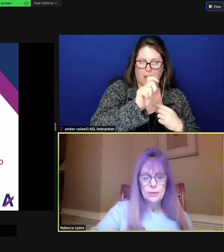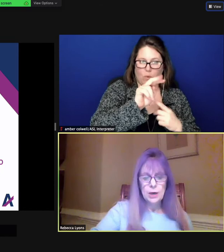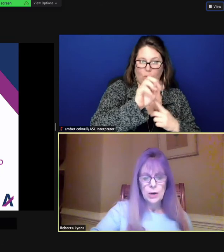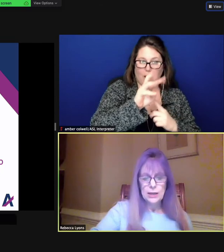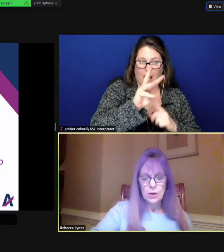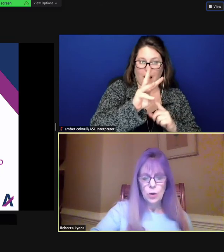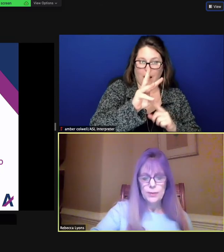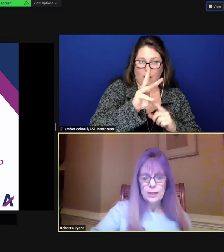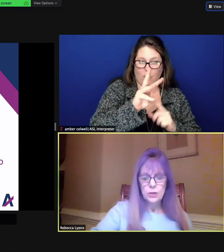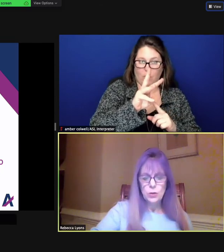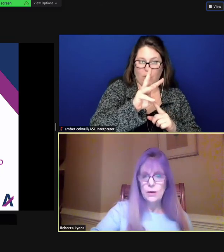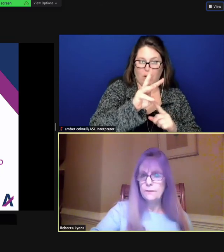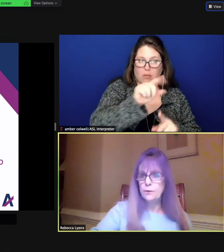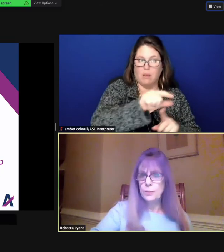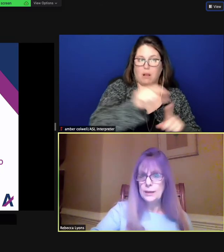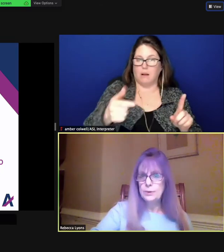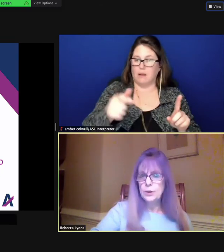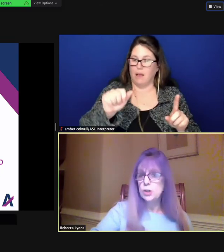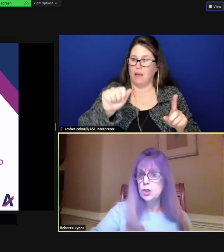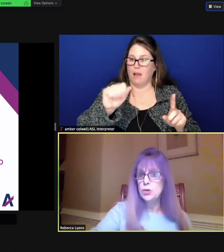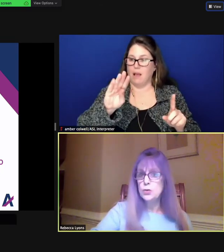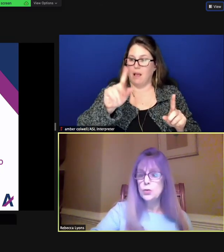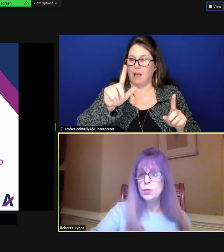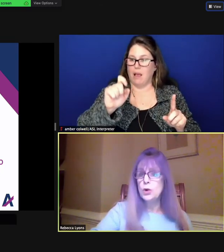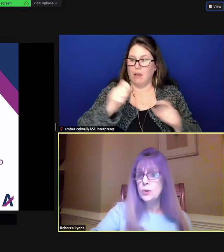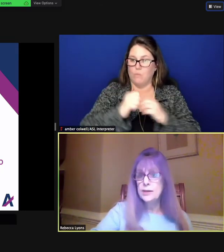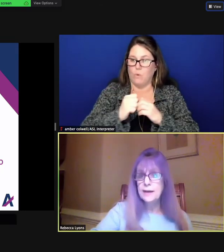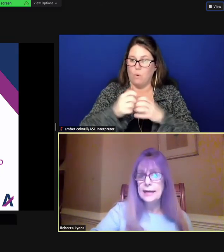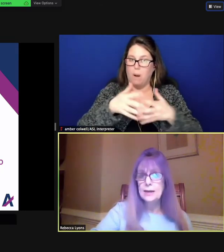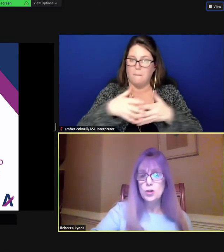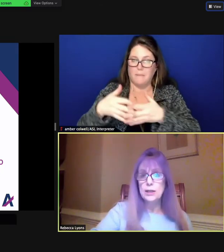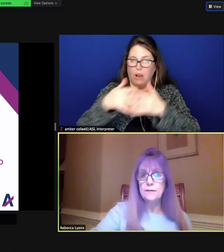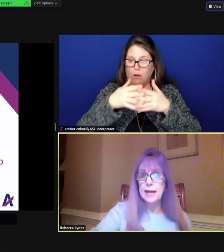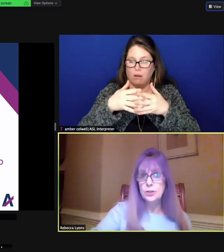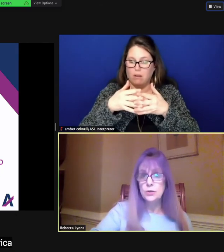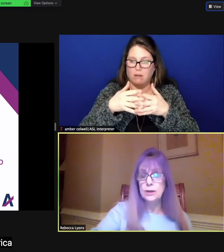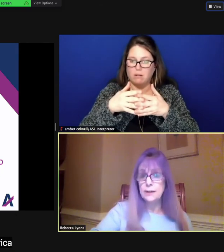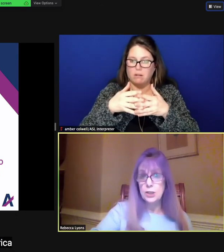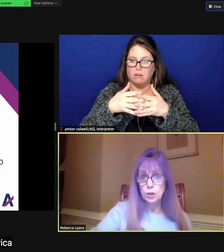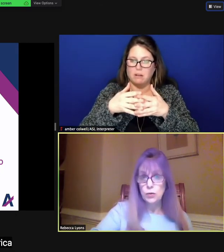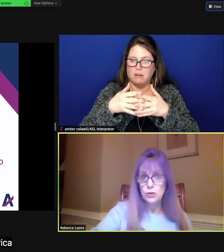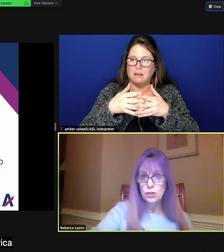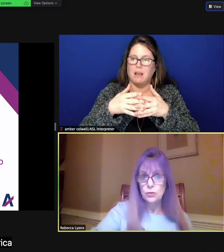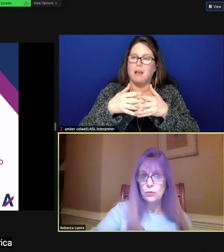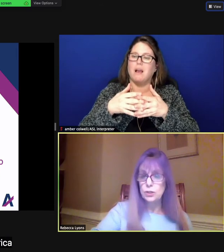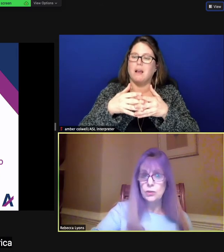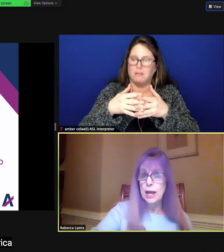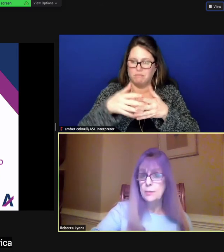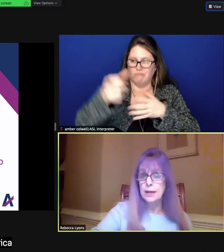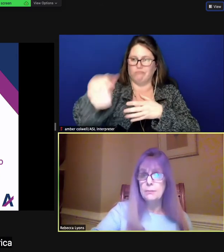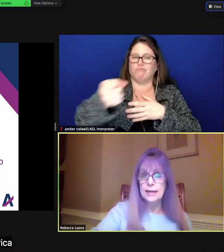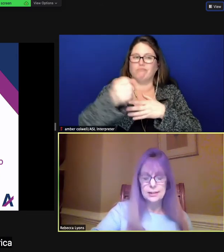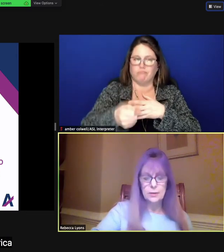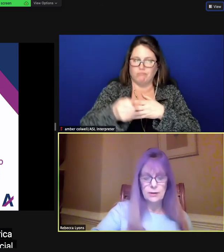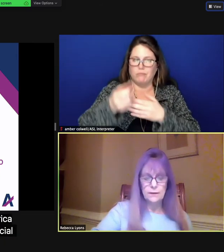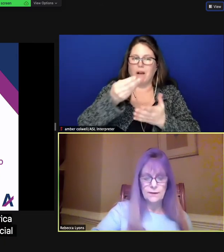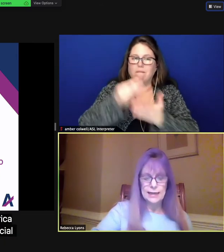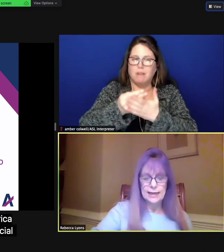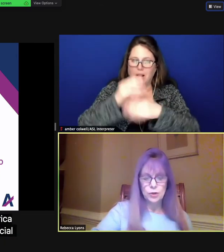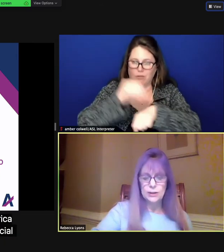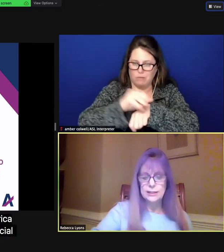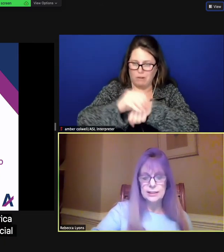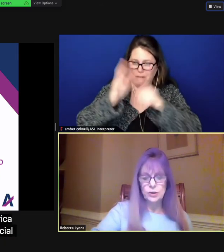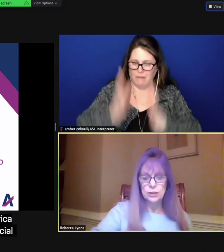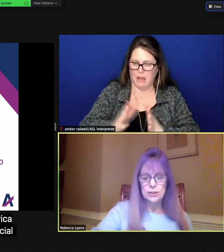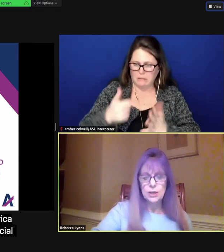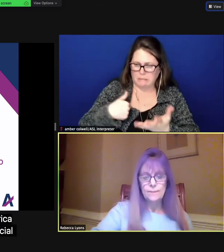ABLE America opened the door for people to work with a financial advisor if they choose to help them make some of their